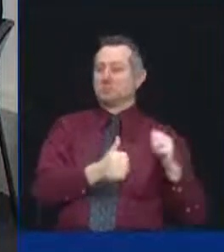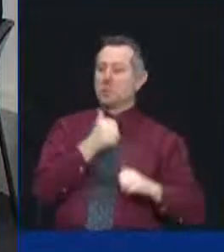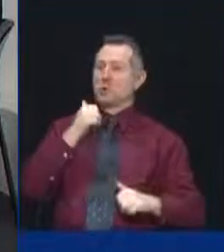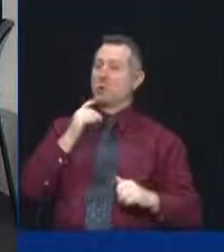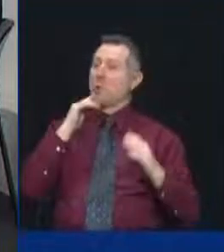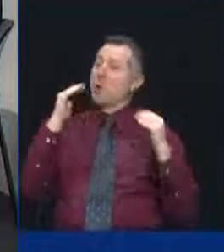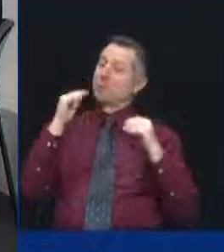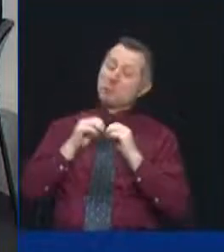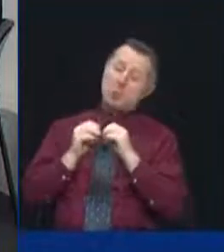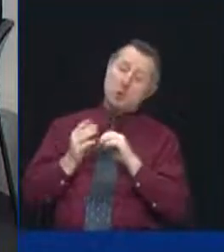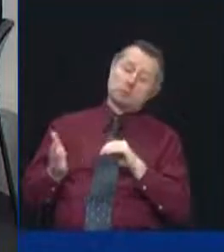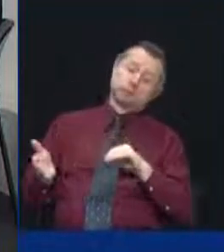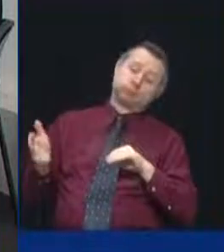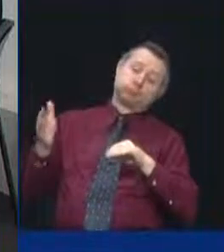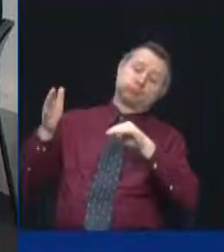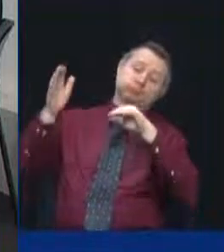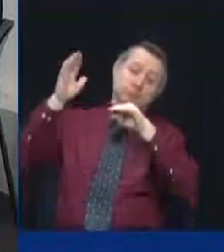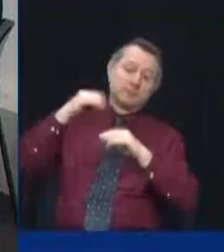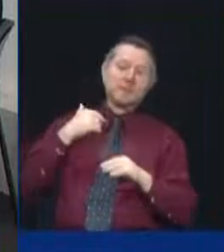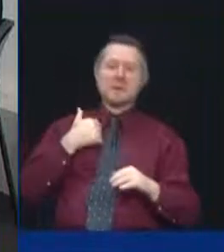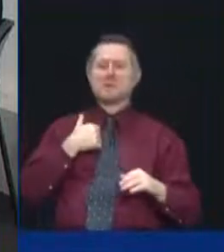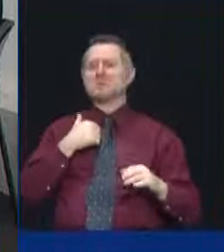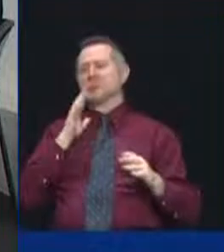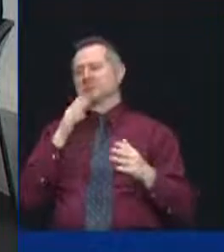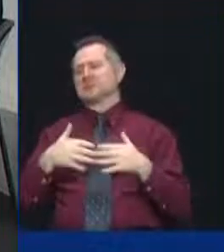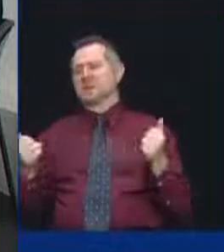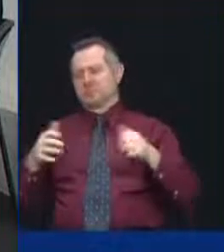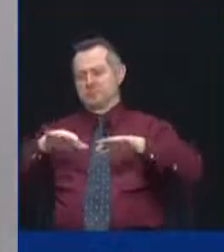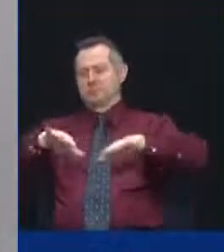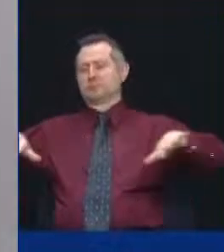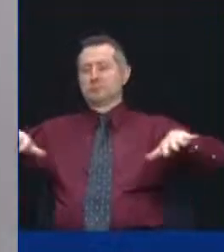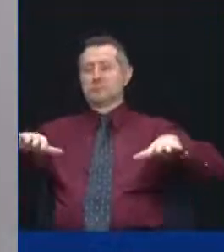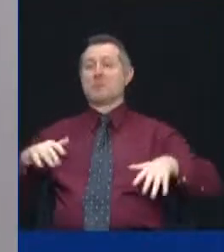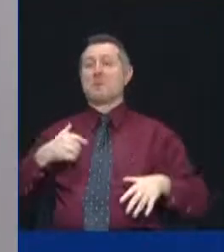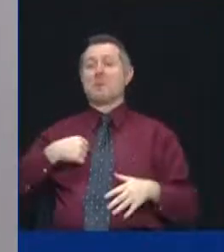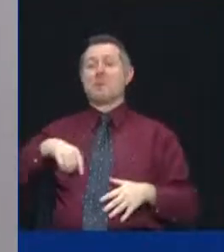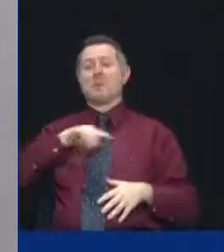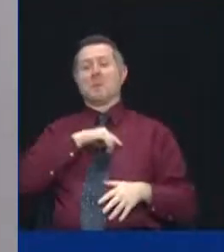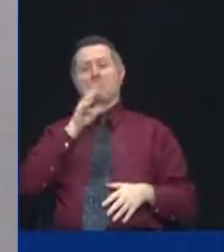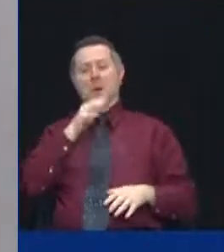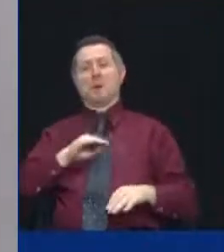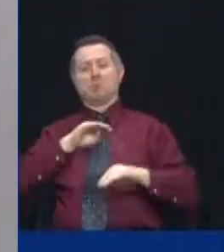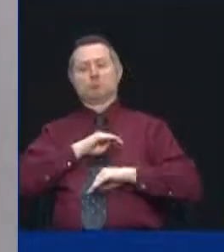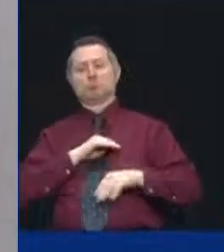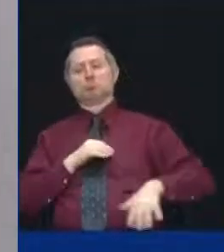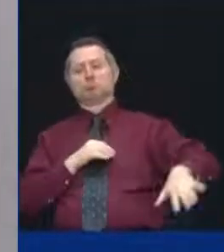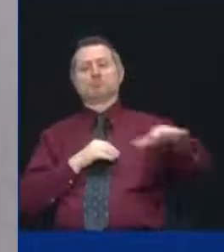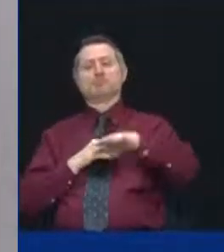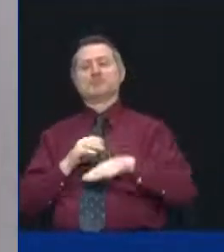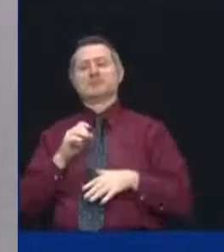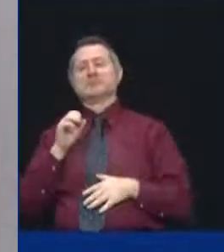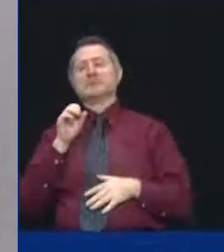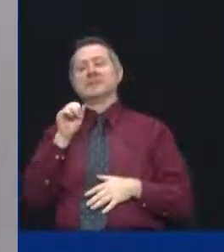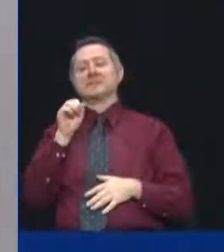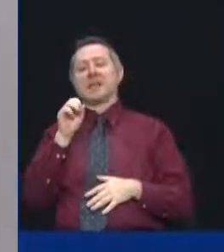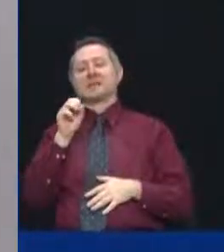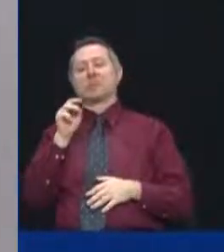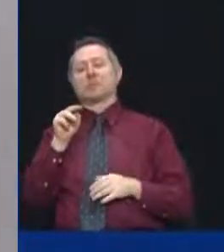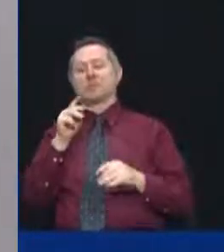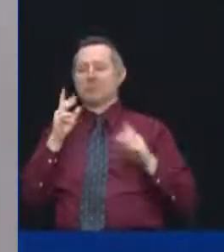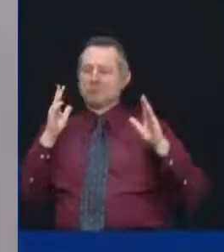sections and accommodate all our season ticket holders, make sure that they're fine, and other people coming